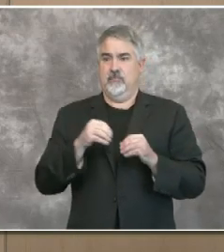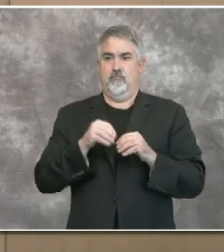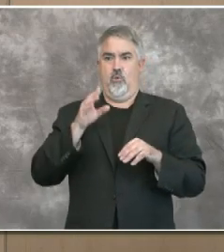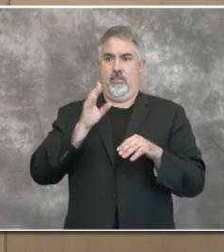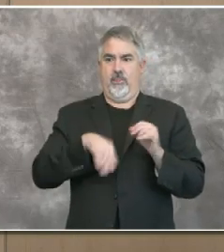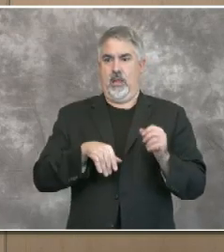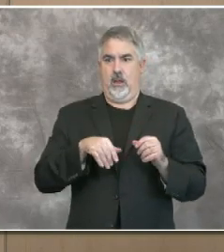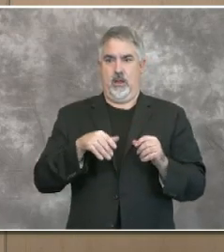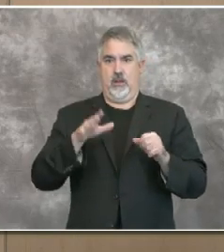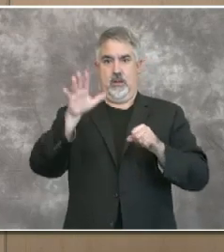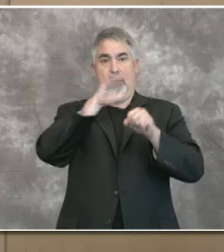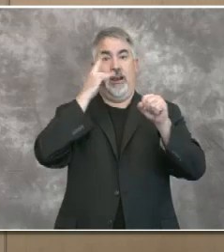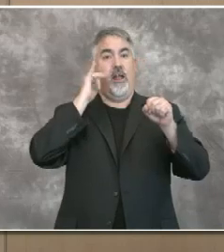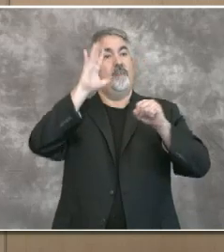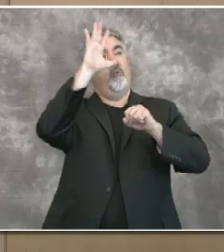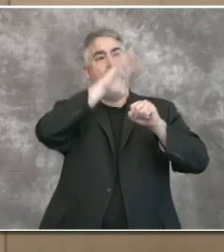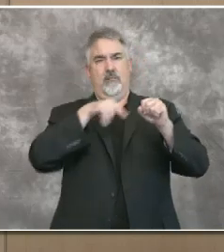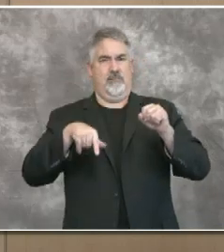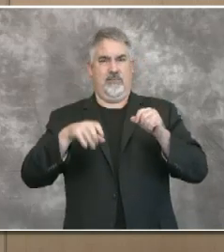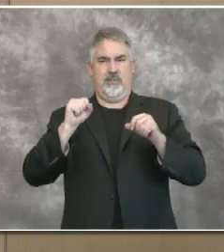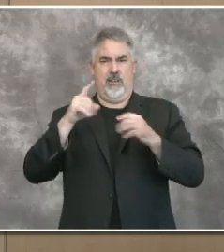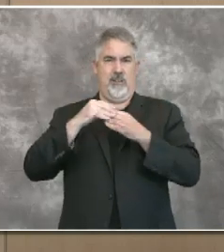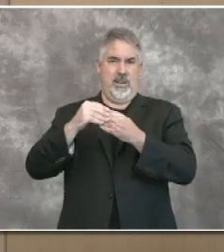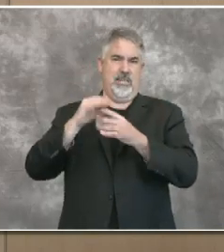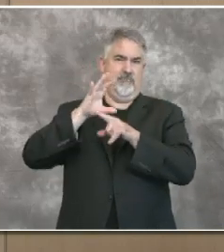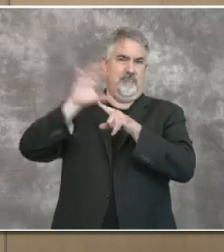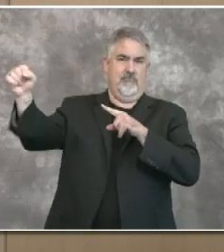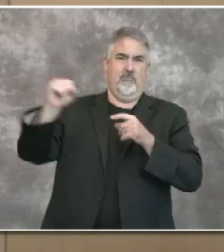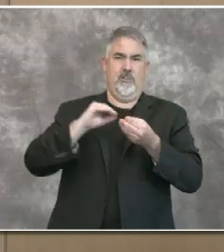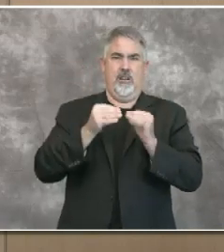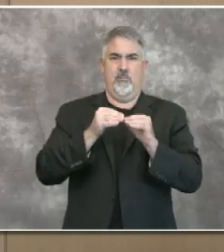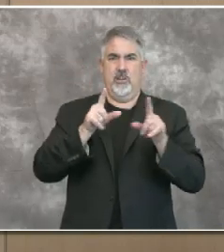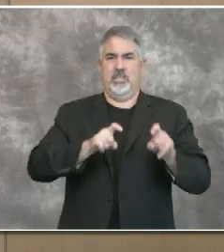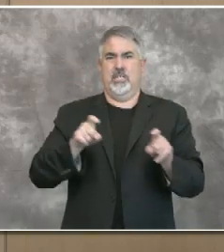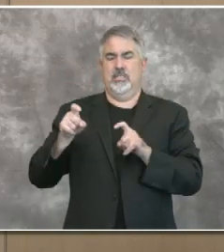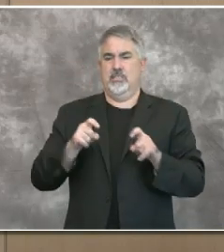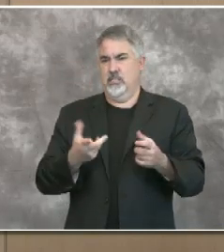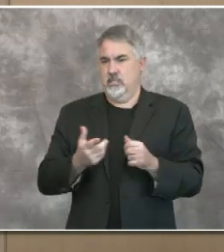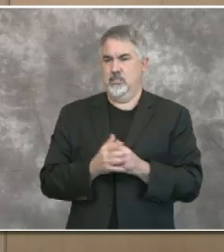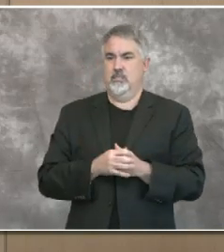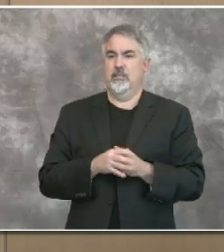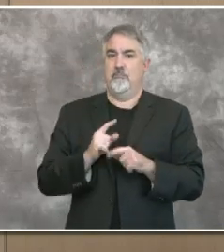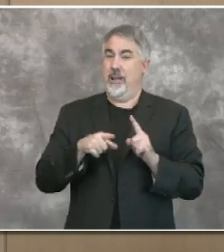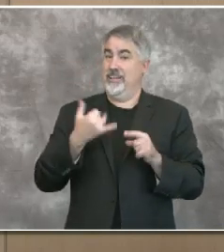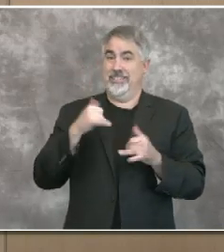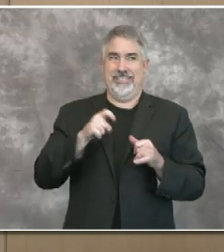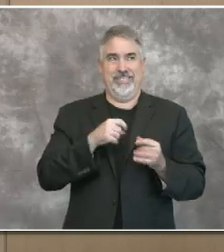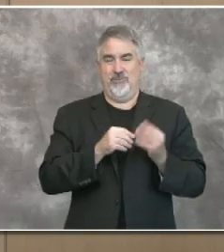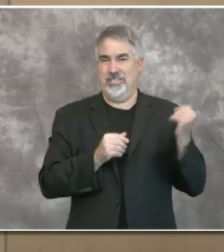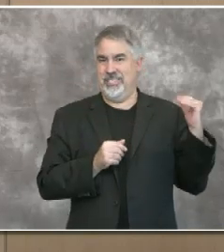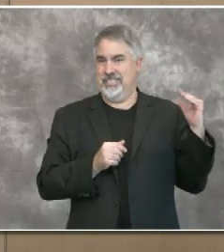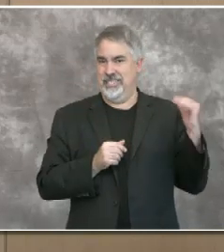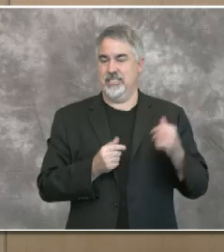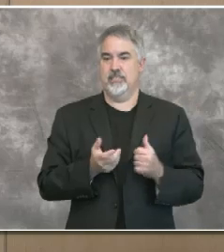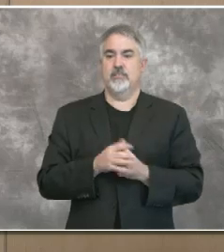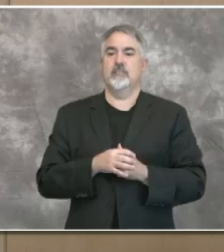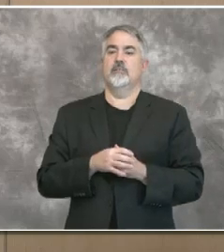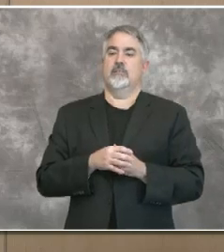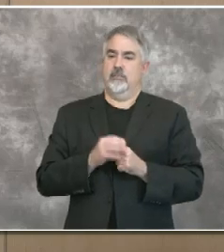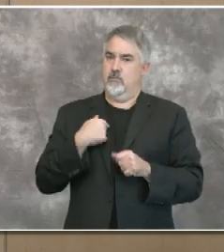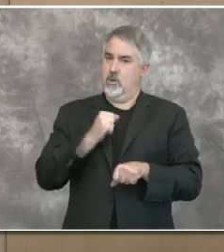all know that more testing is needed, and we will work with our local health care partners